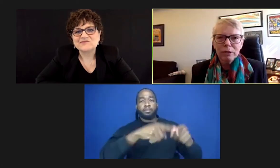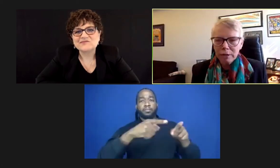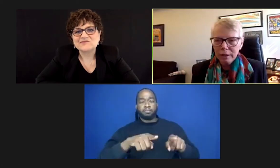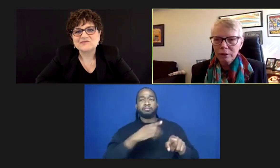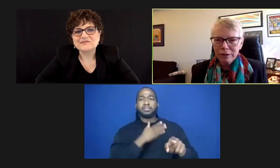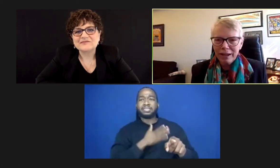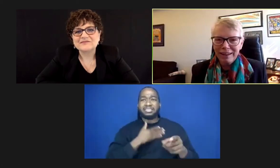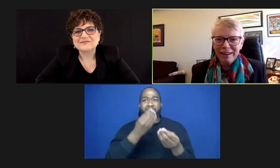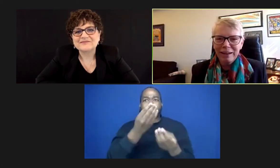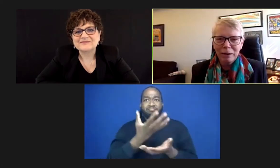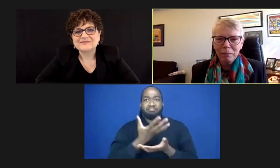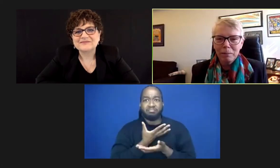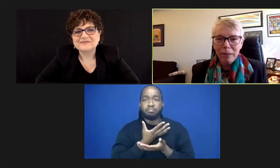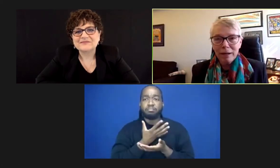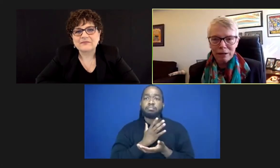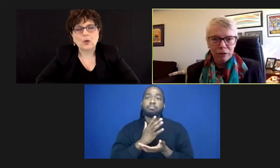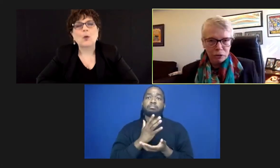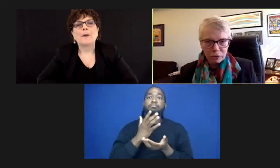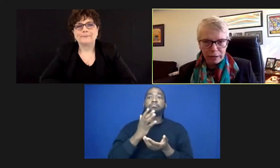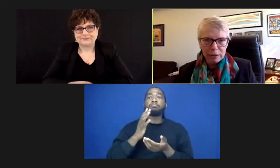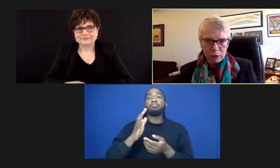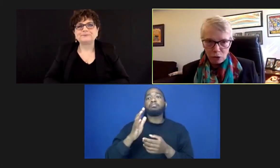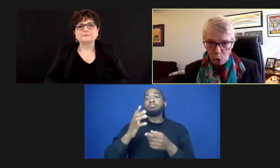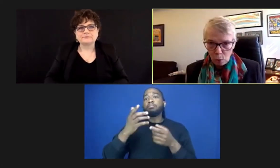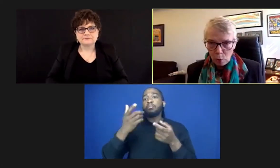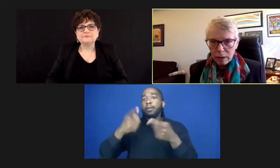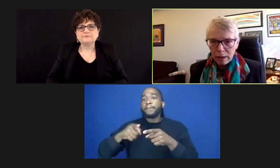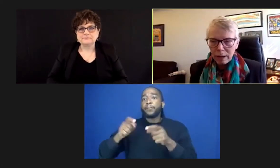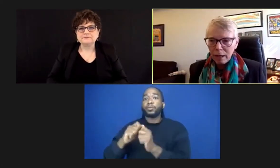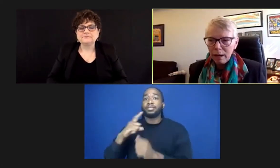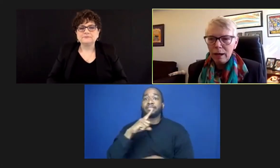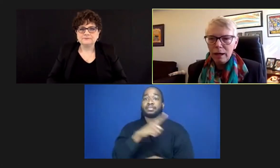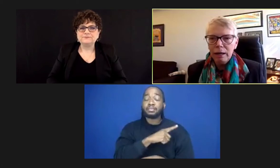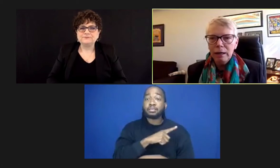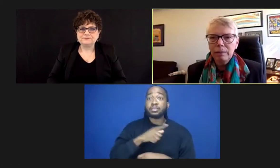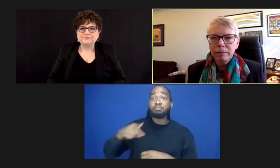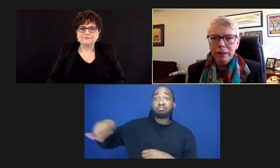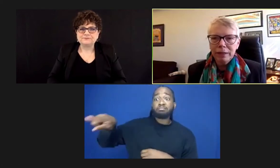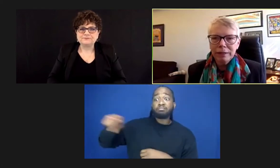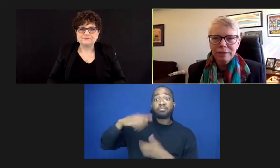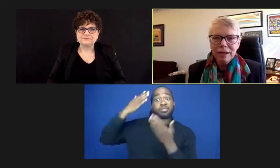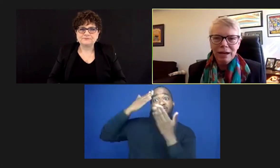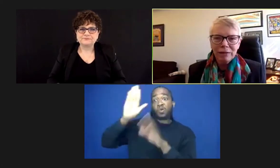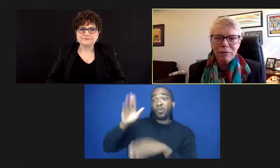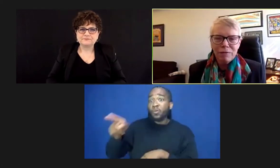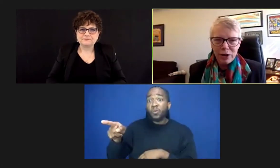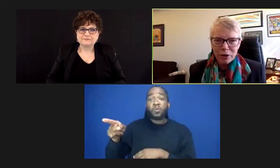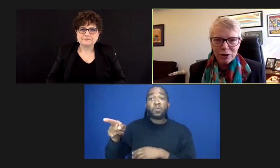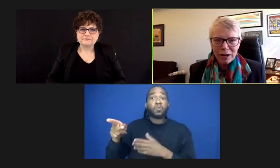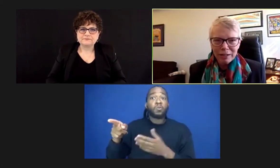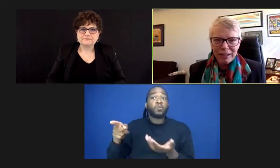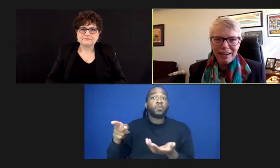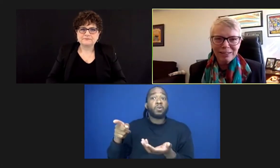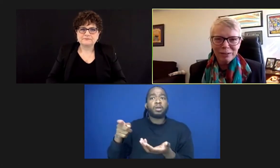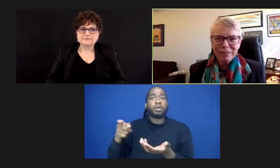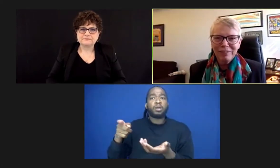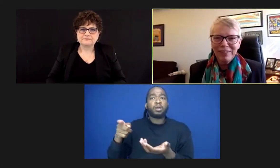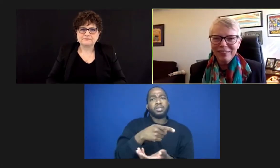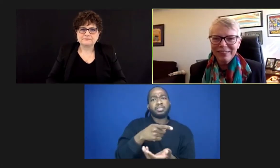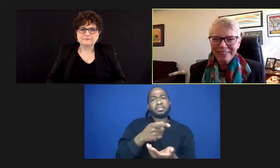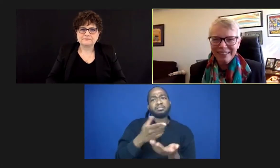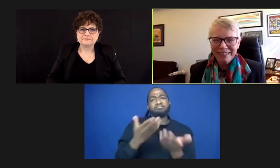most legislators may not understand or know. It's not fair to